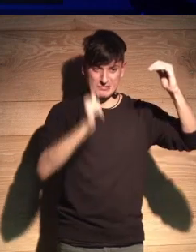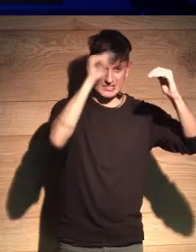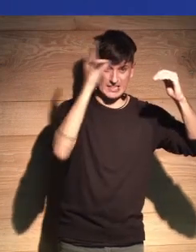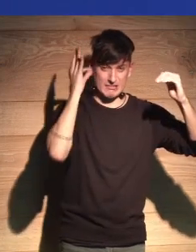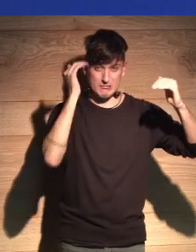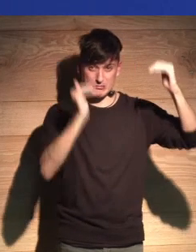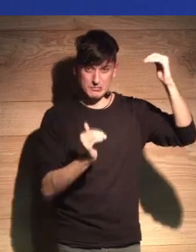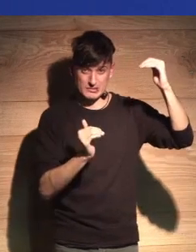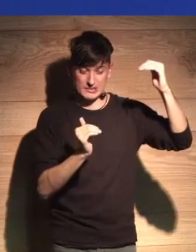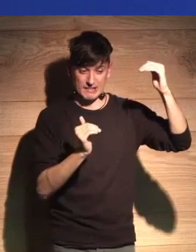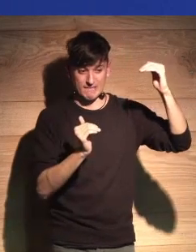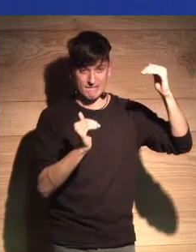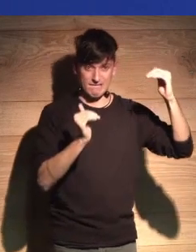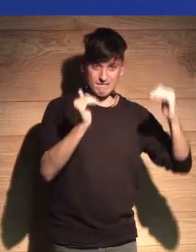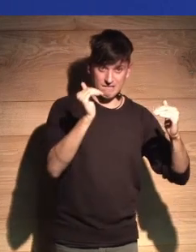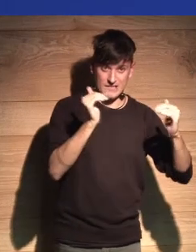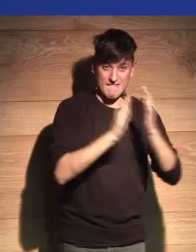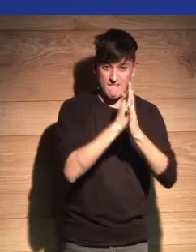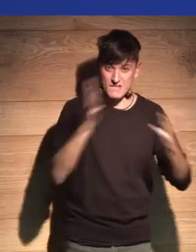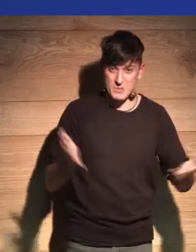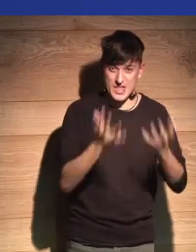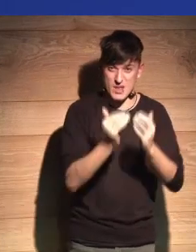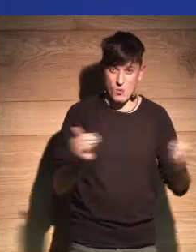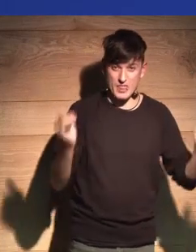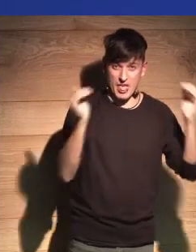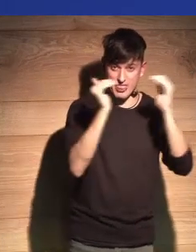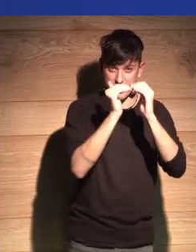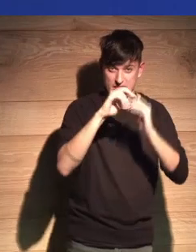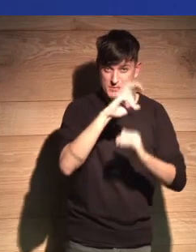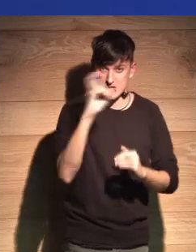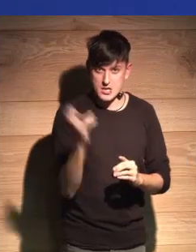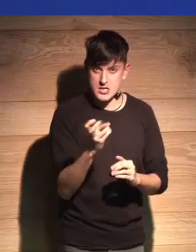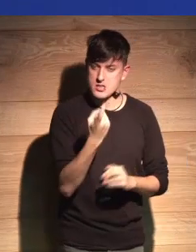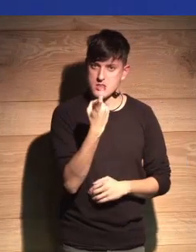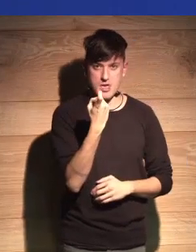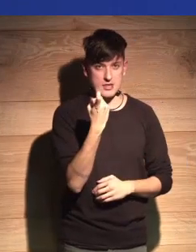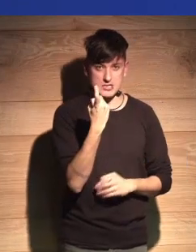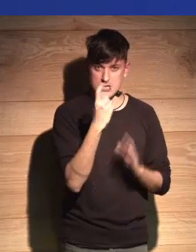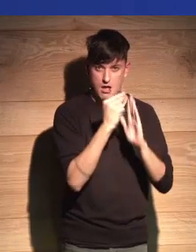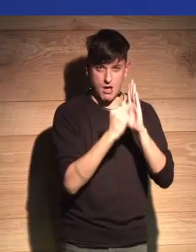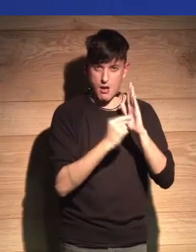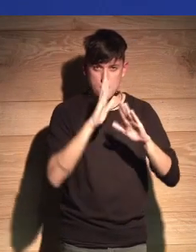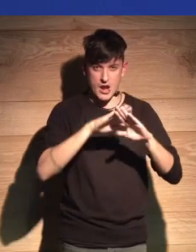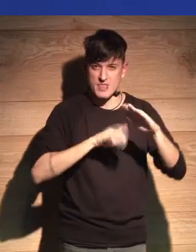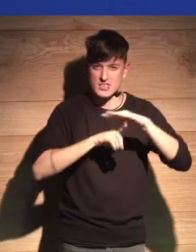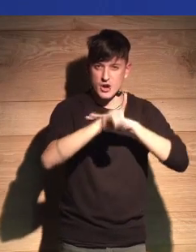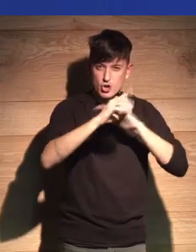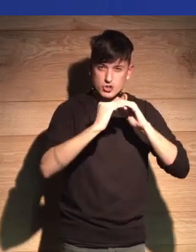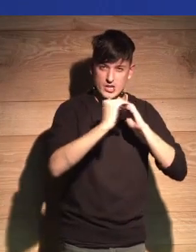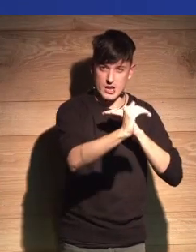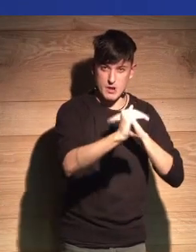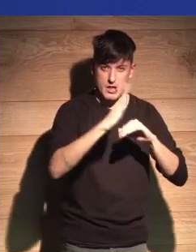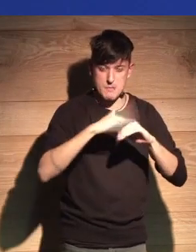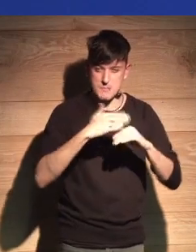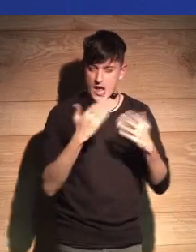Reducing the gender gap, promoting equality and diversity is a requirement for sustainable